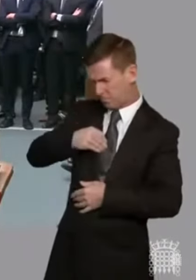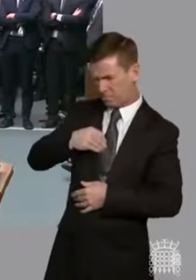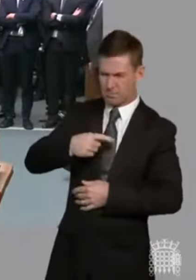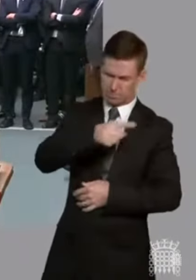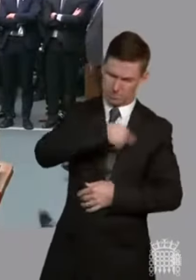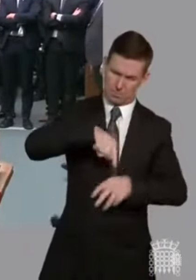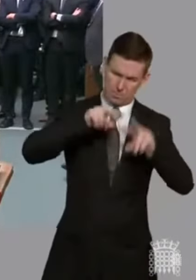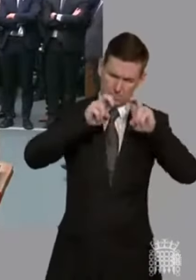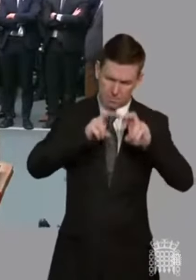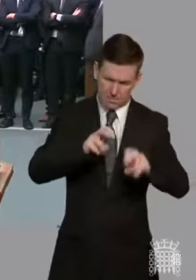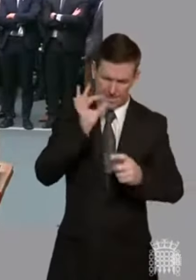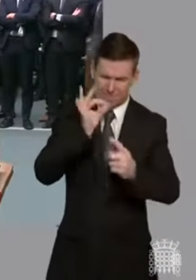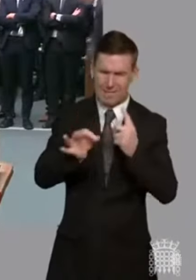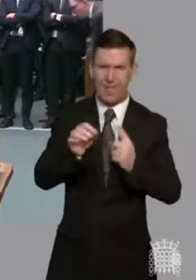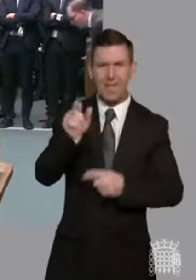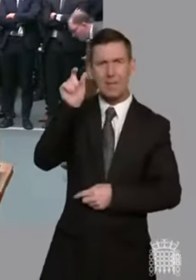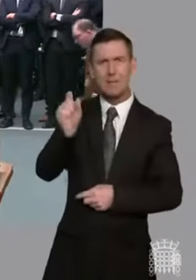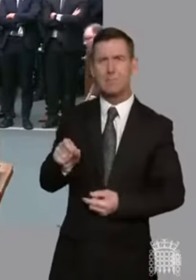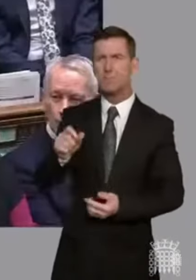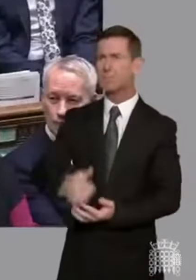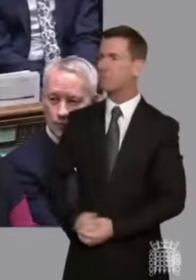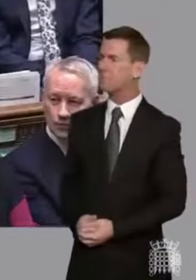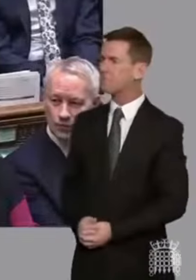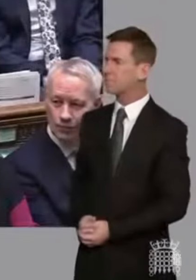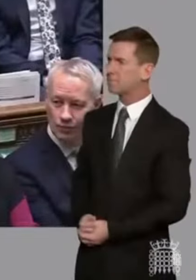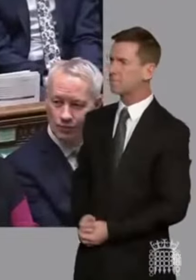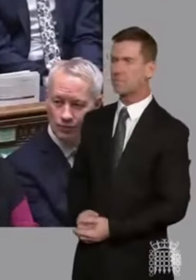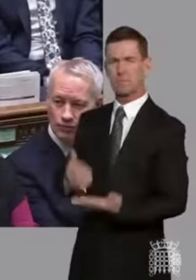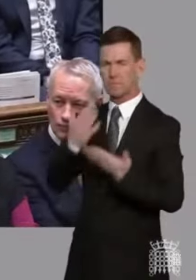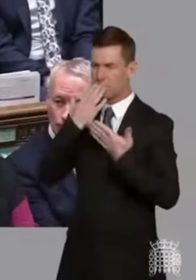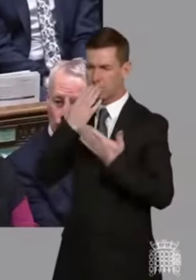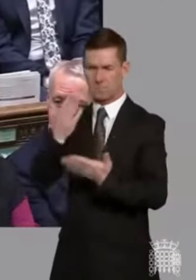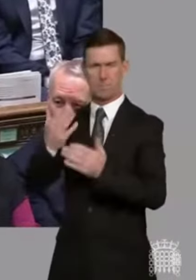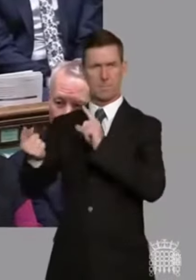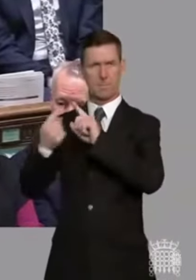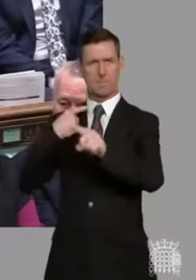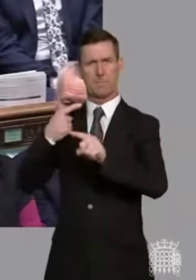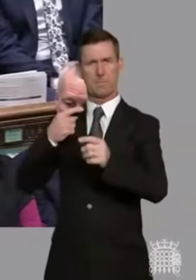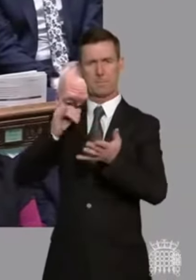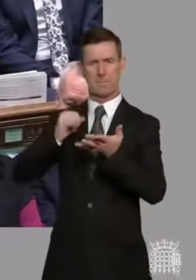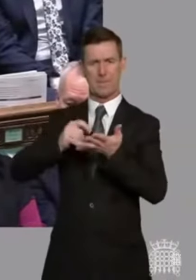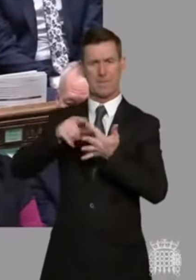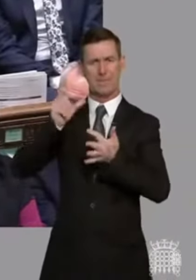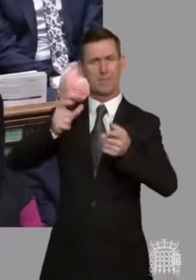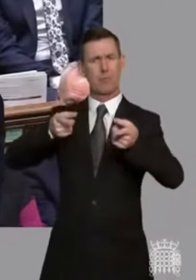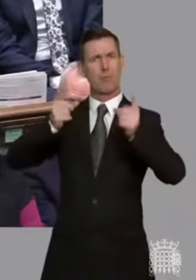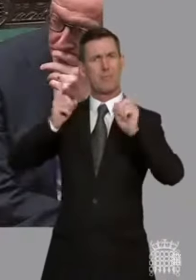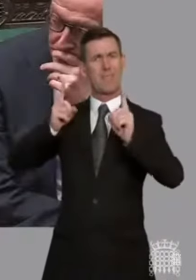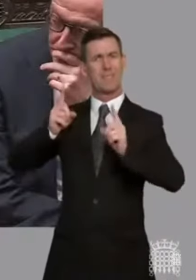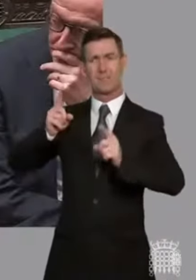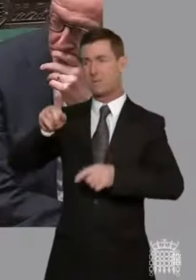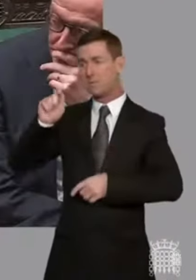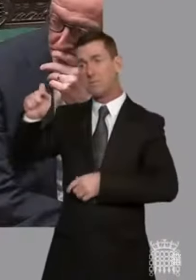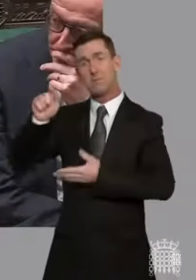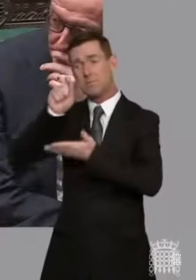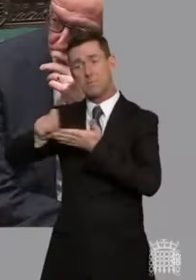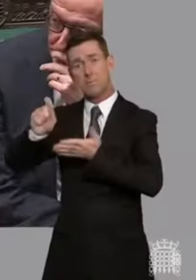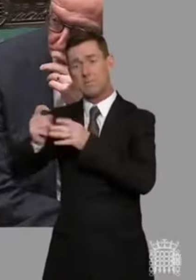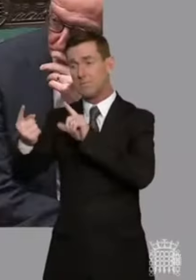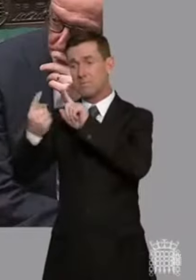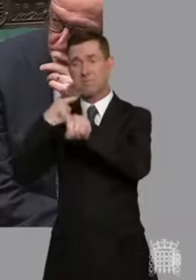of State for DWP wrote to me and wasn't interested in engaging, so I hope the Prime Minister will. Mr. Speaker, turning to foreign policy